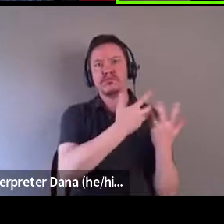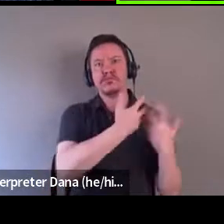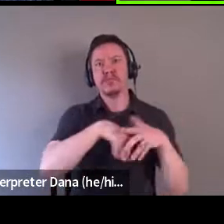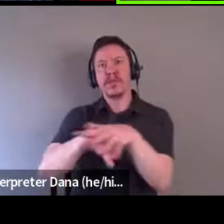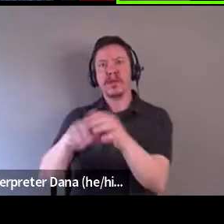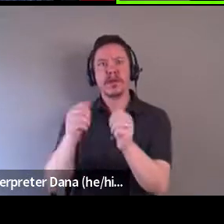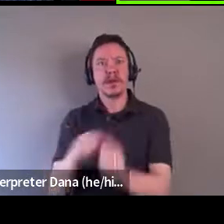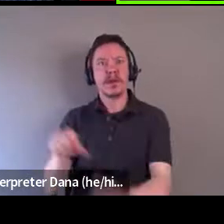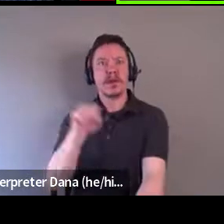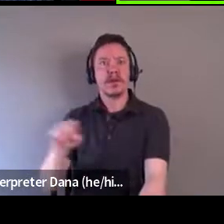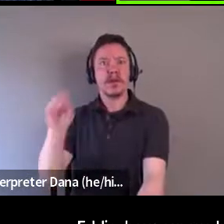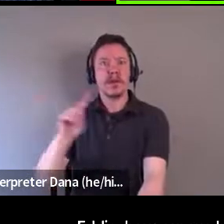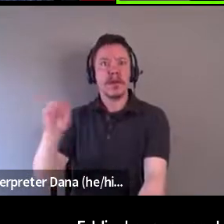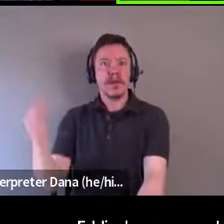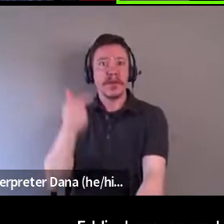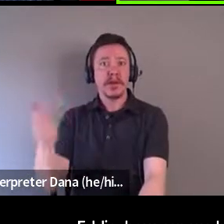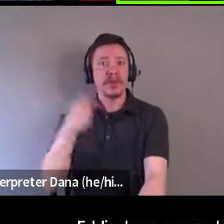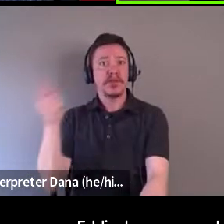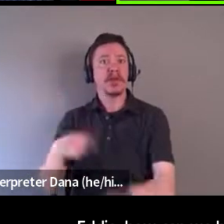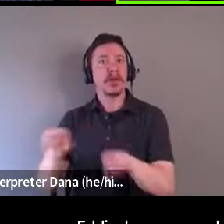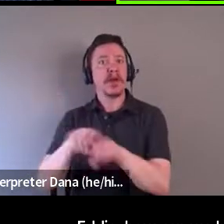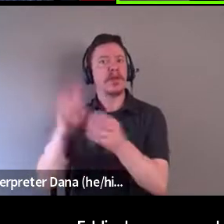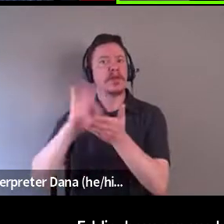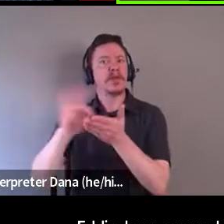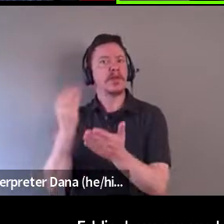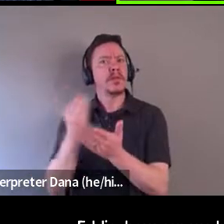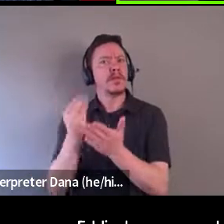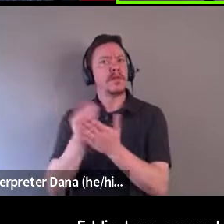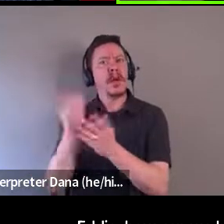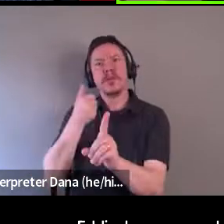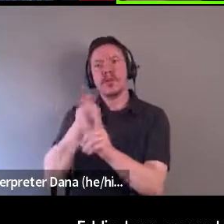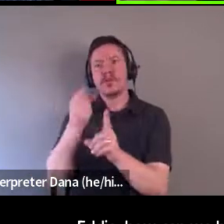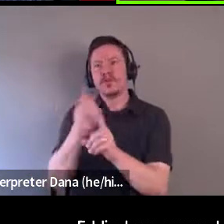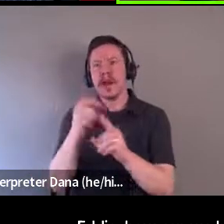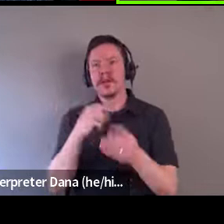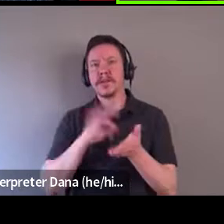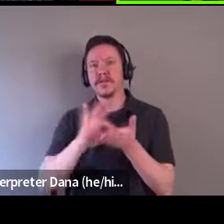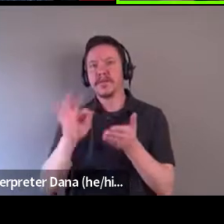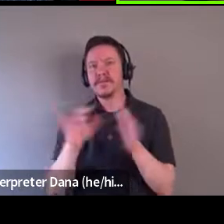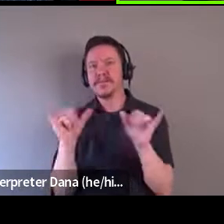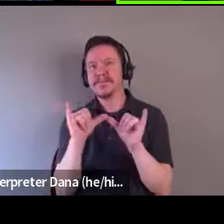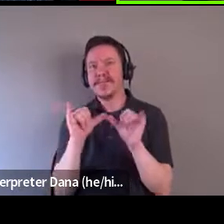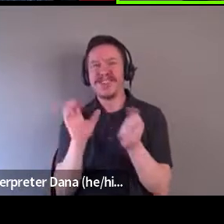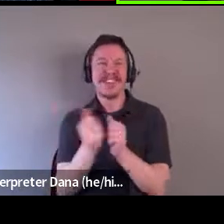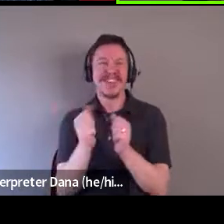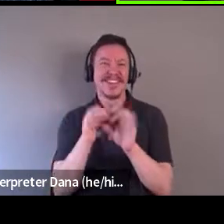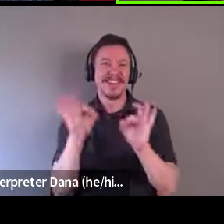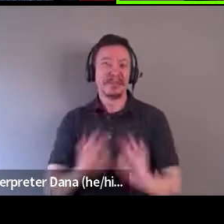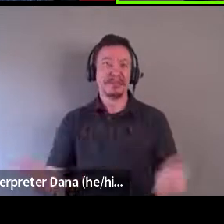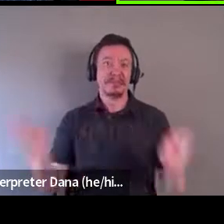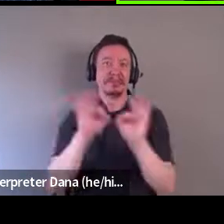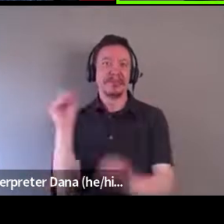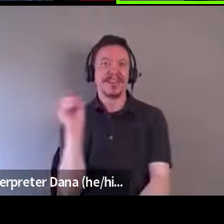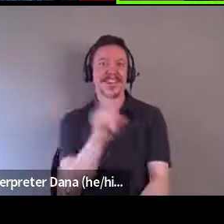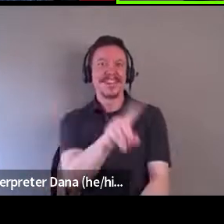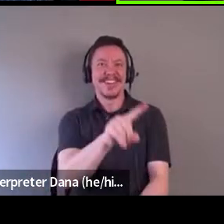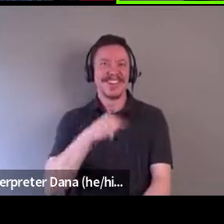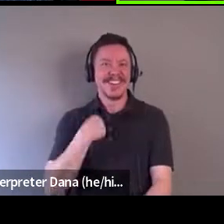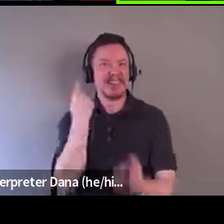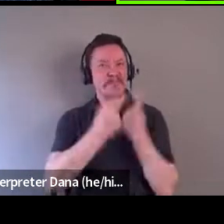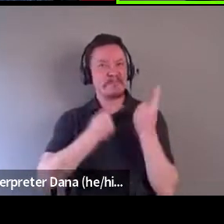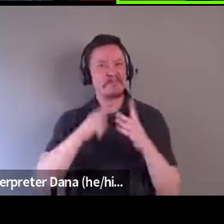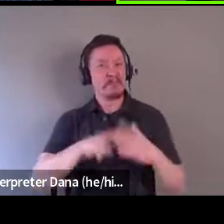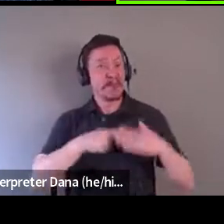the SDGs and measure the financial impact of meeting such goals? Obviously a big question, but any thoughts for getting some